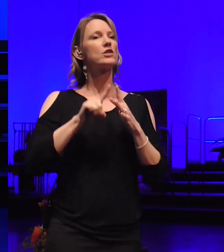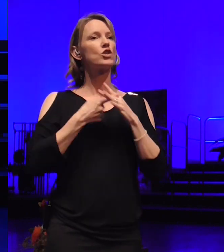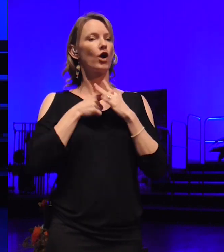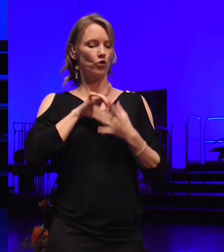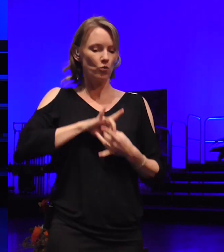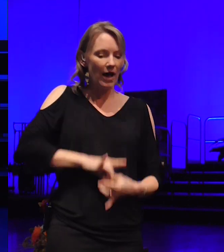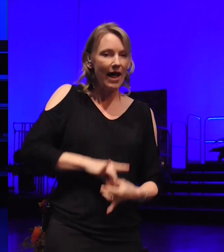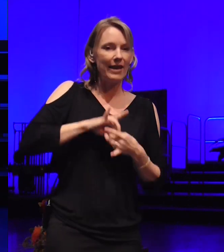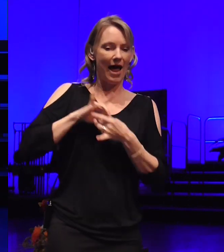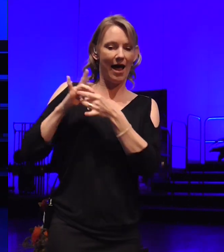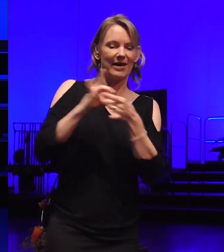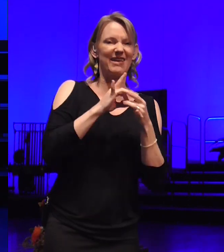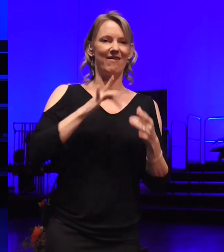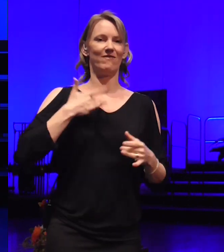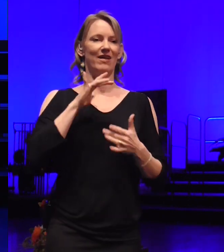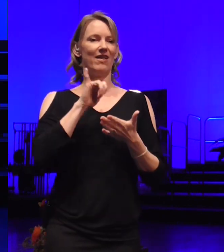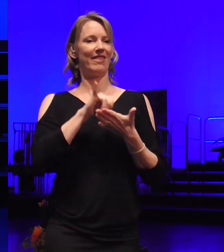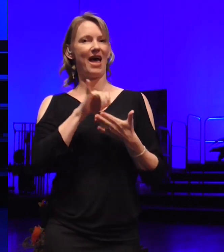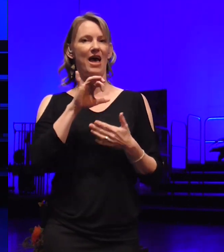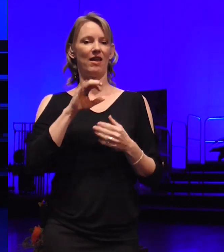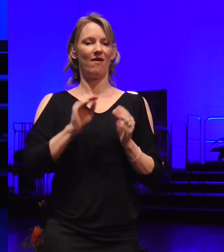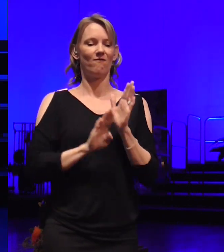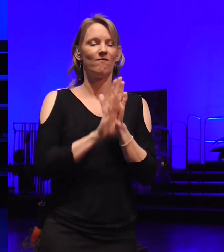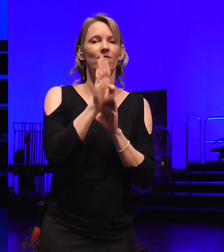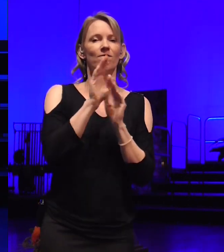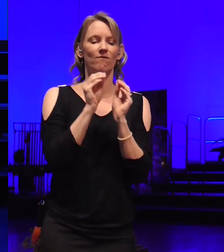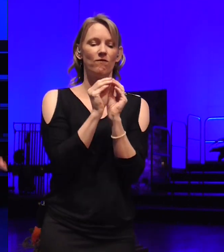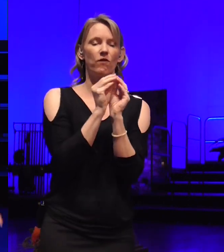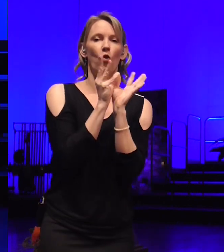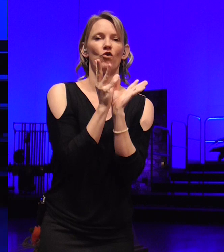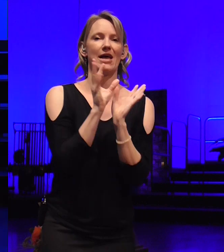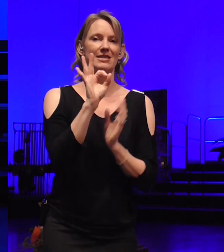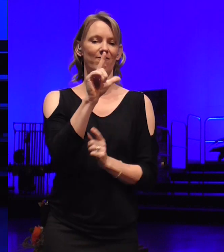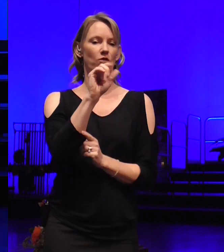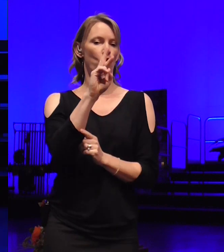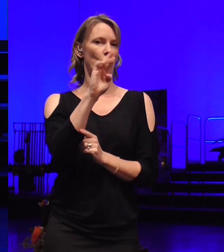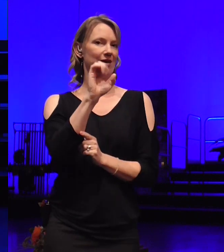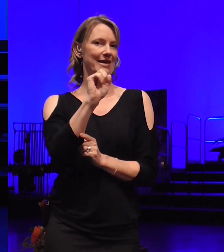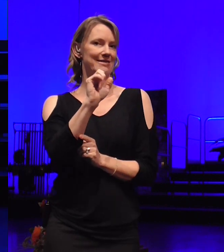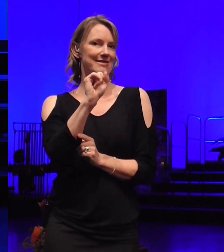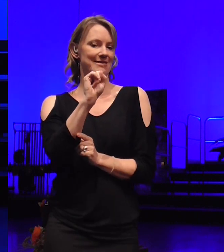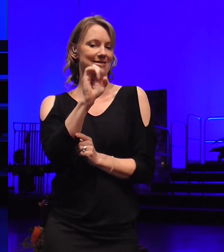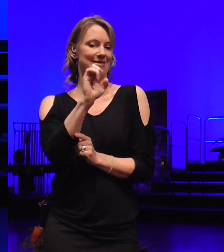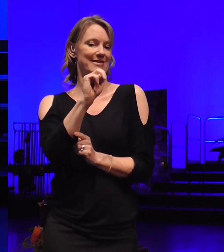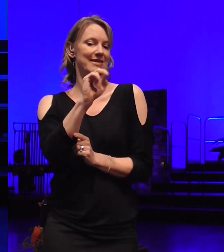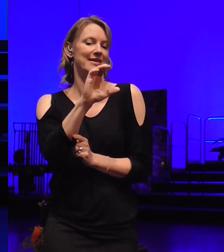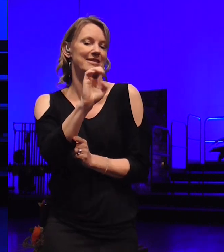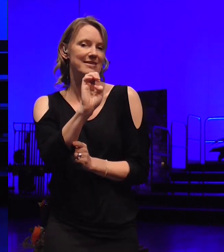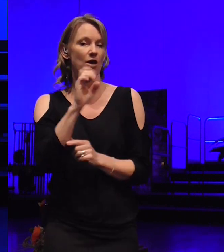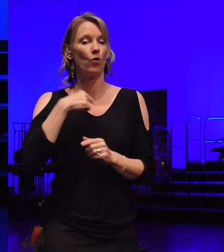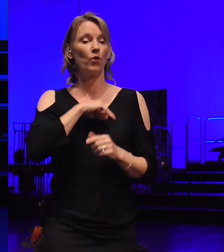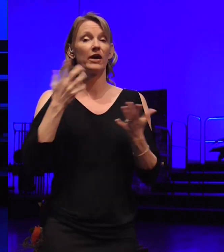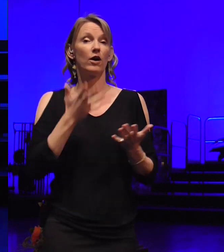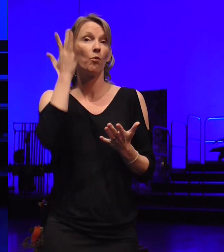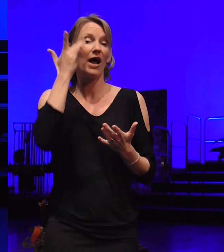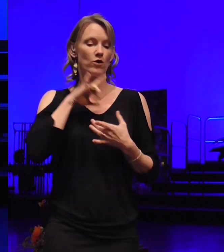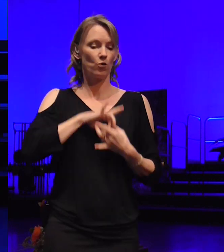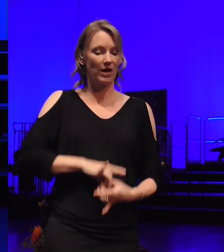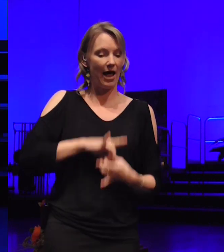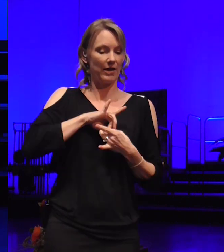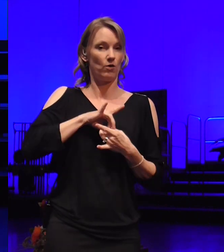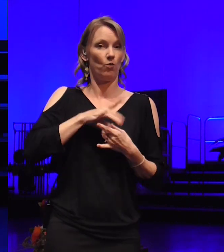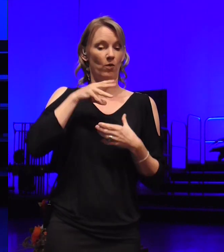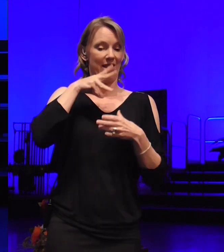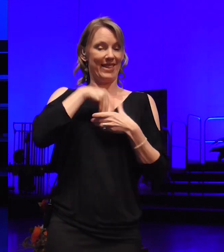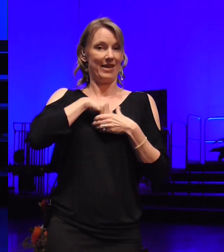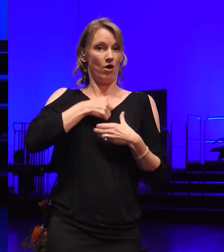to connect and to feel that fluorescence and to flower into life, we are here to connect first within ourselves and then